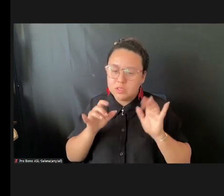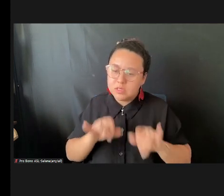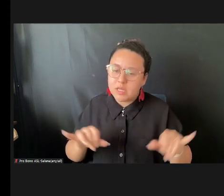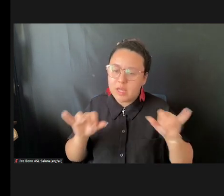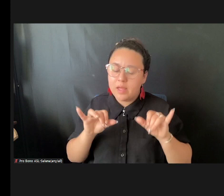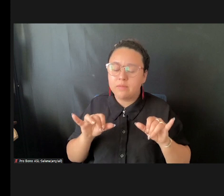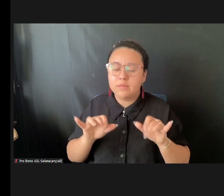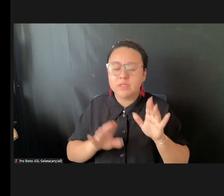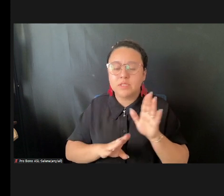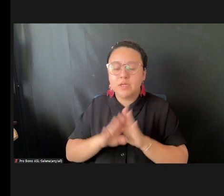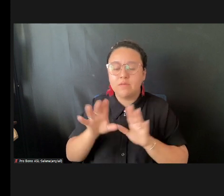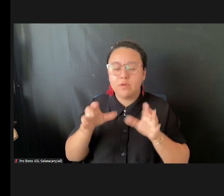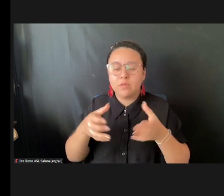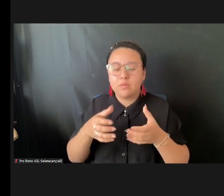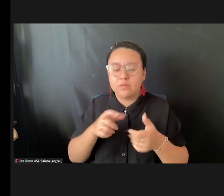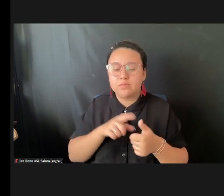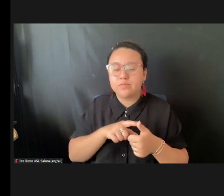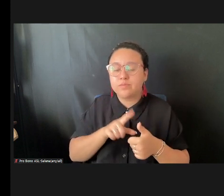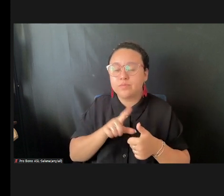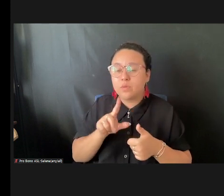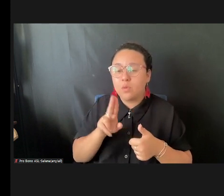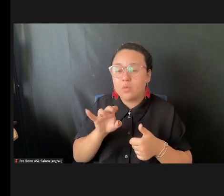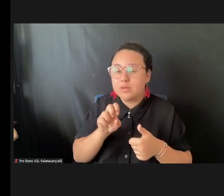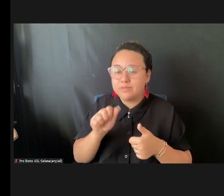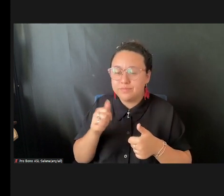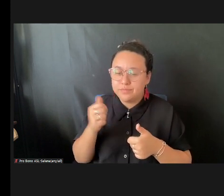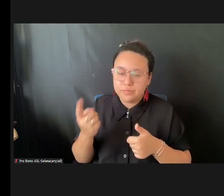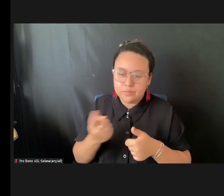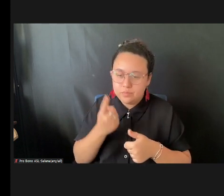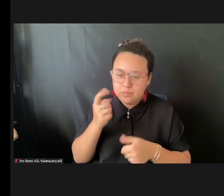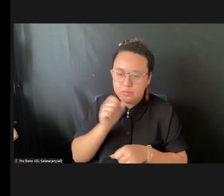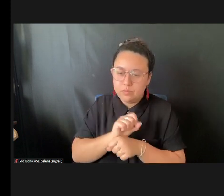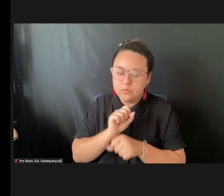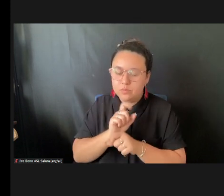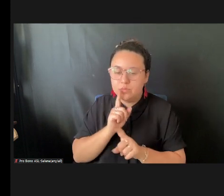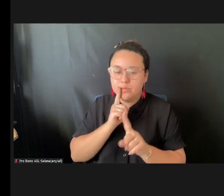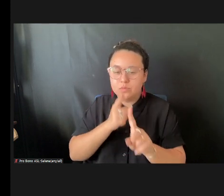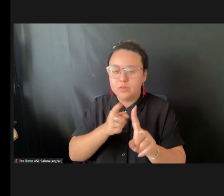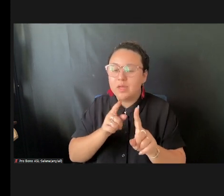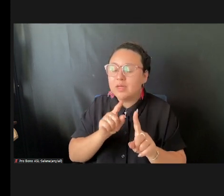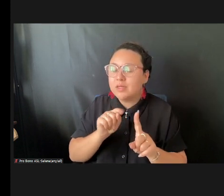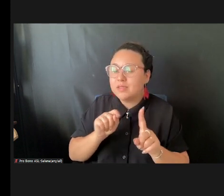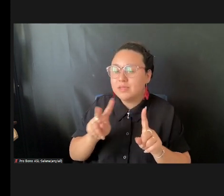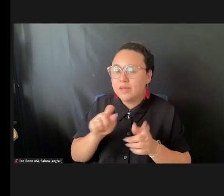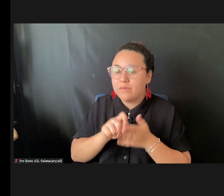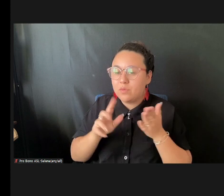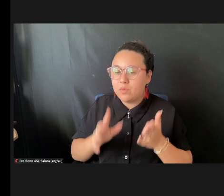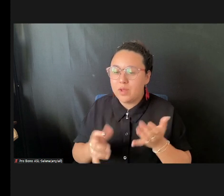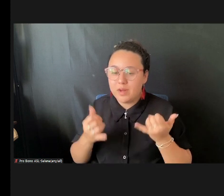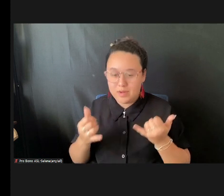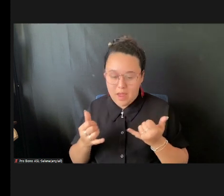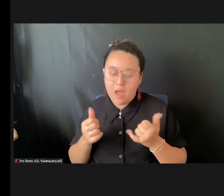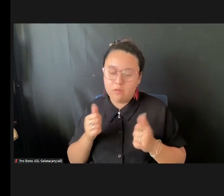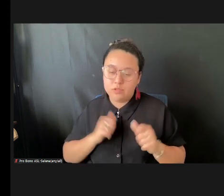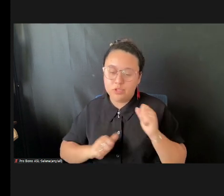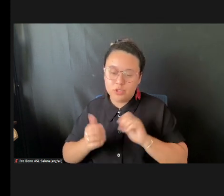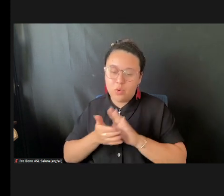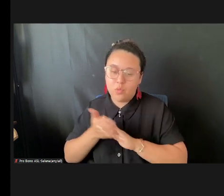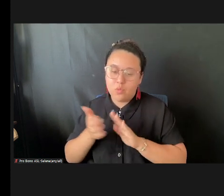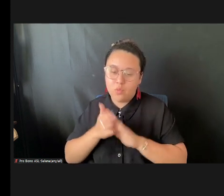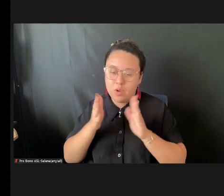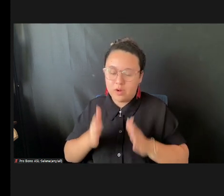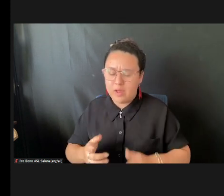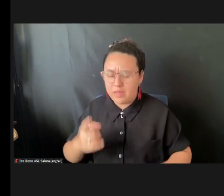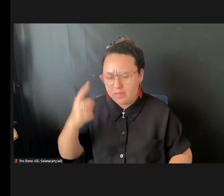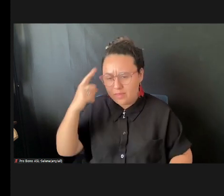Lechen was always working, but she was an aspiring TV writer. She's now a showrunner, I believe, for Netflix